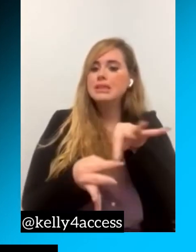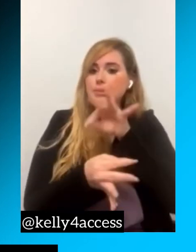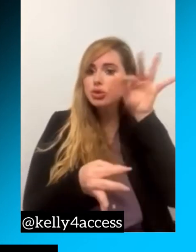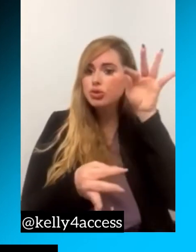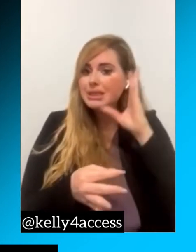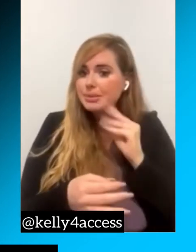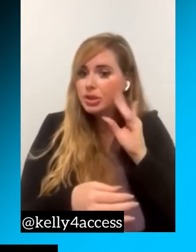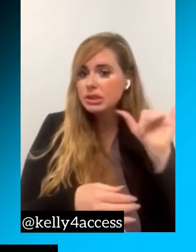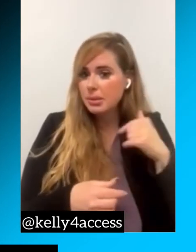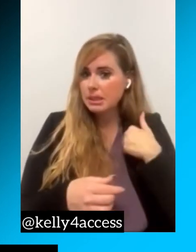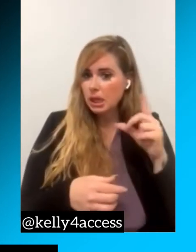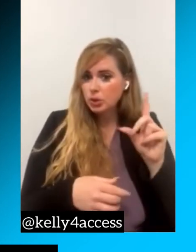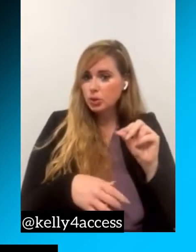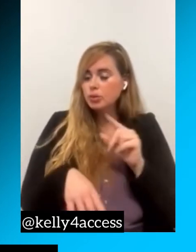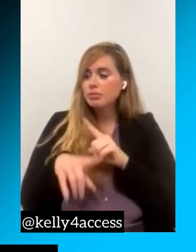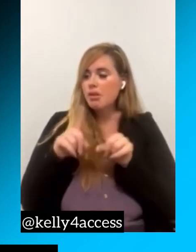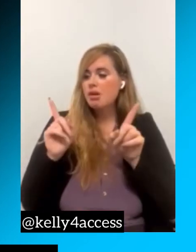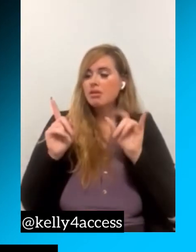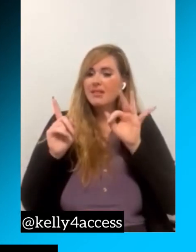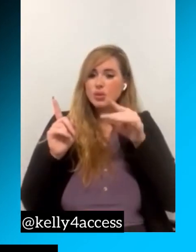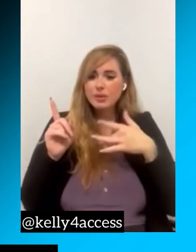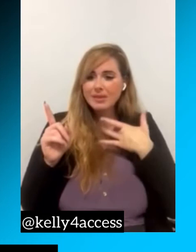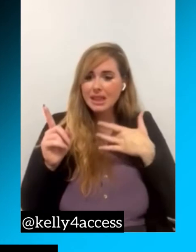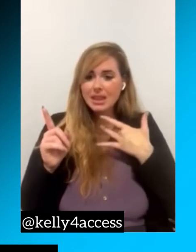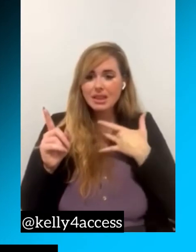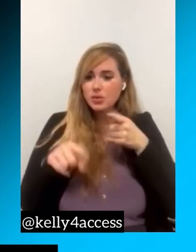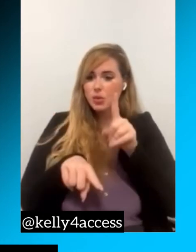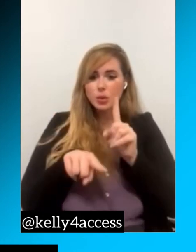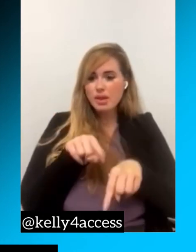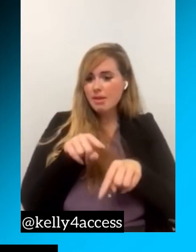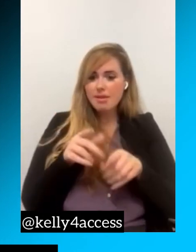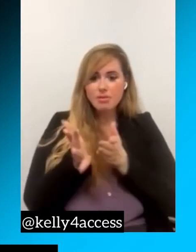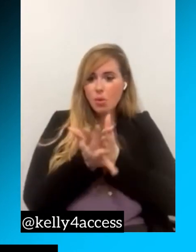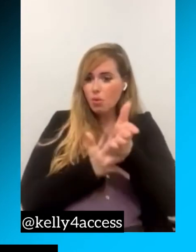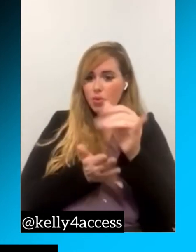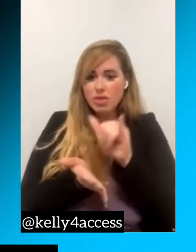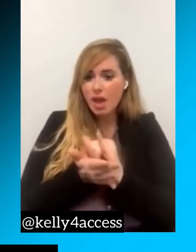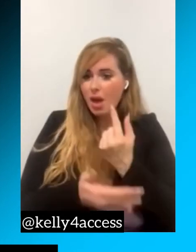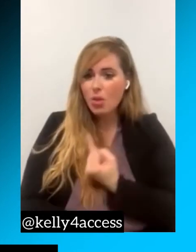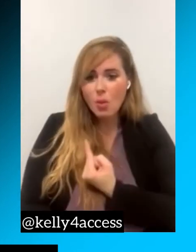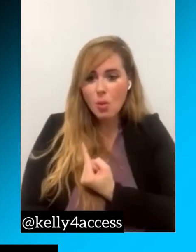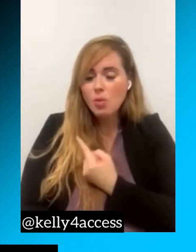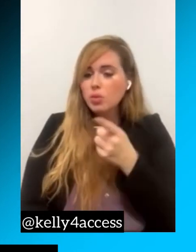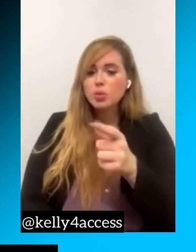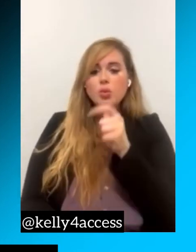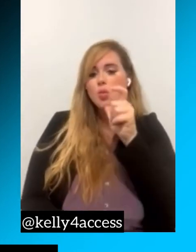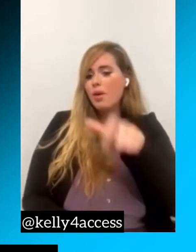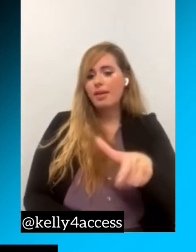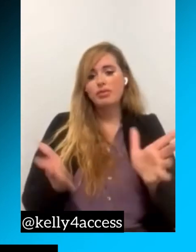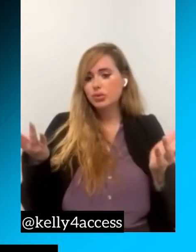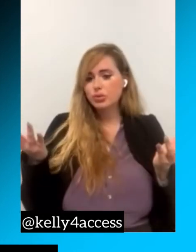do. But if you feel like you can't go through that alone, you don't have to.